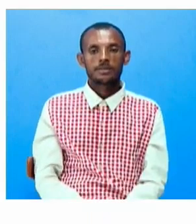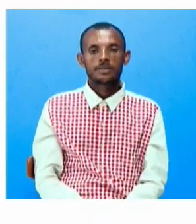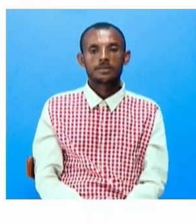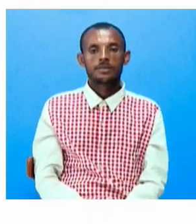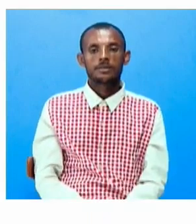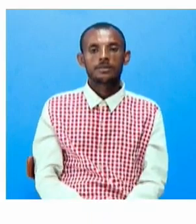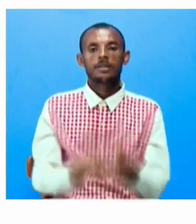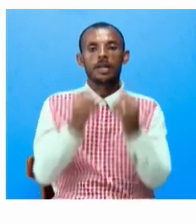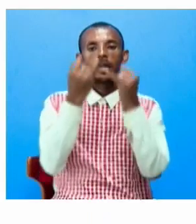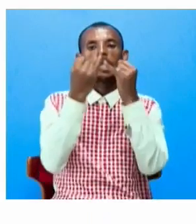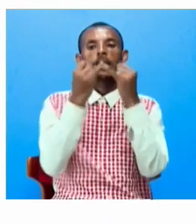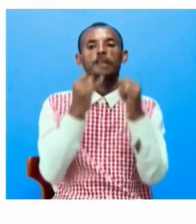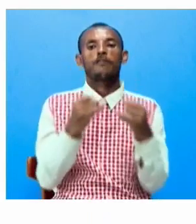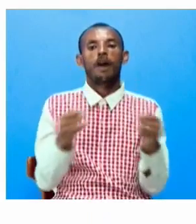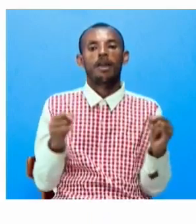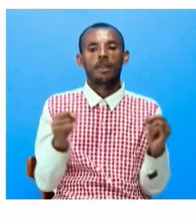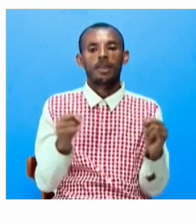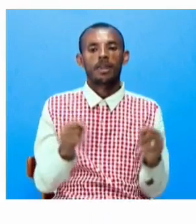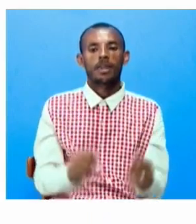divide